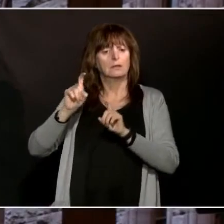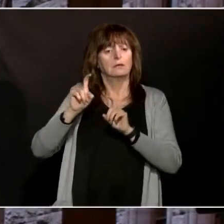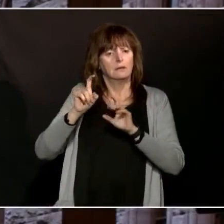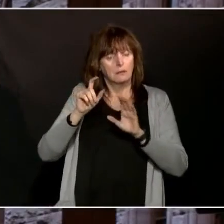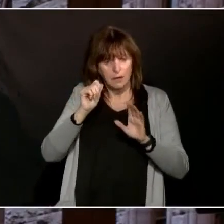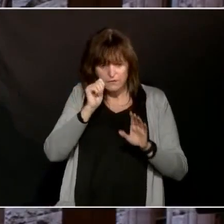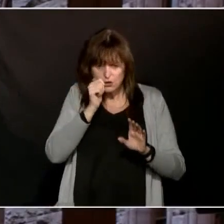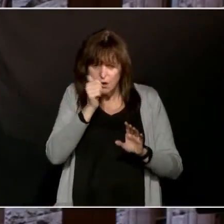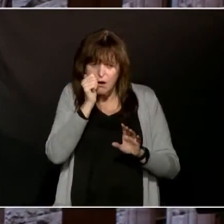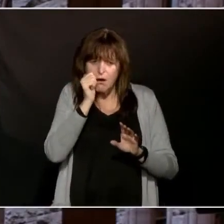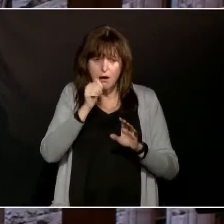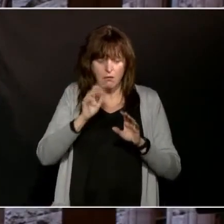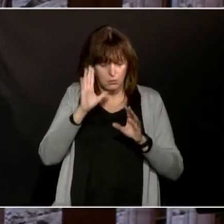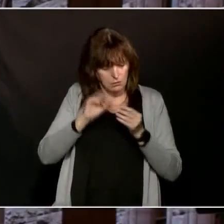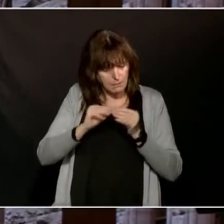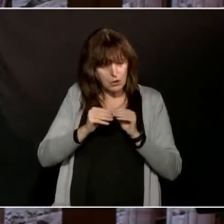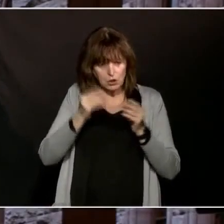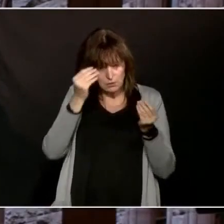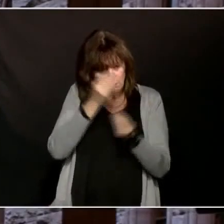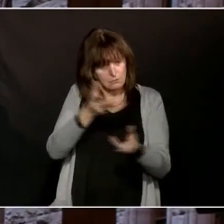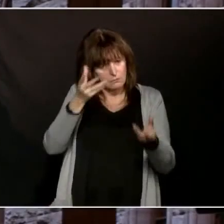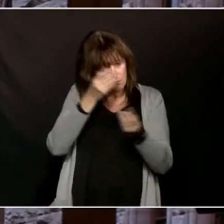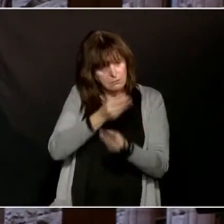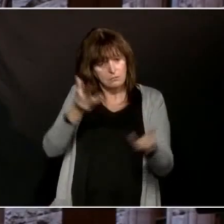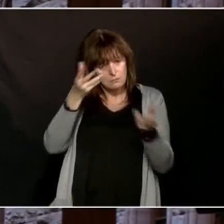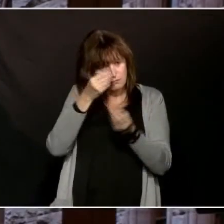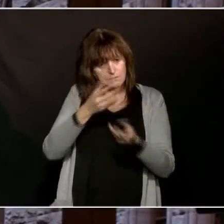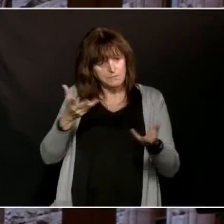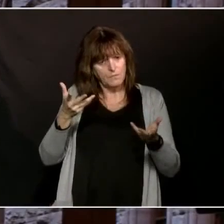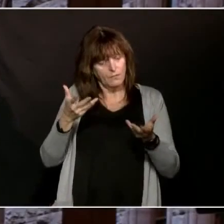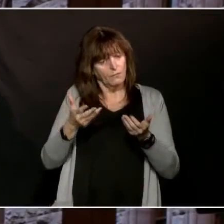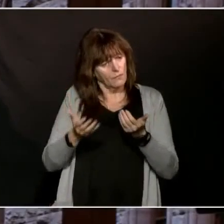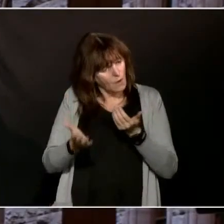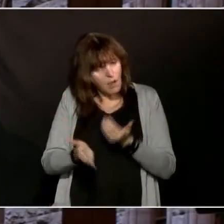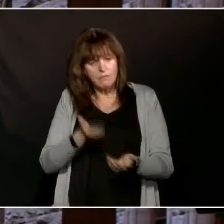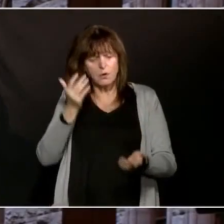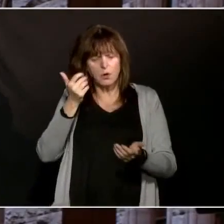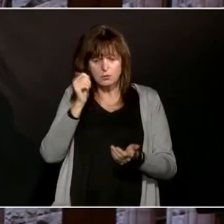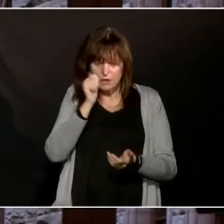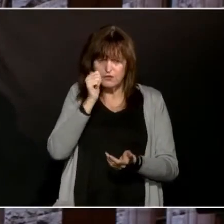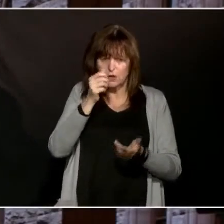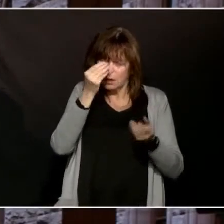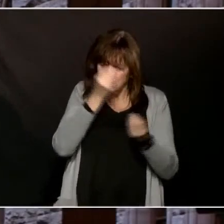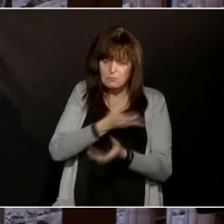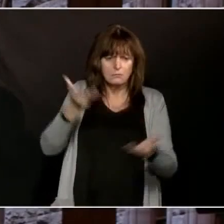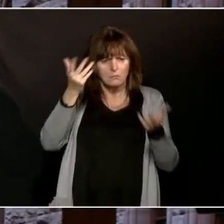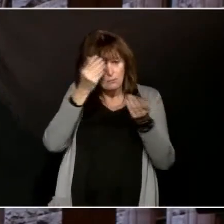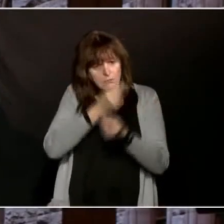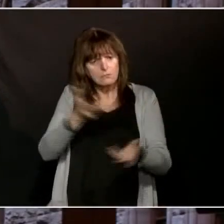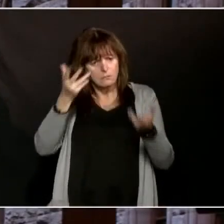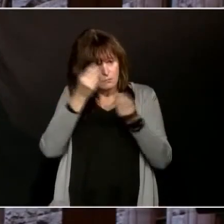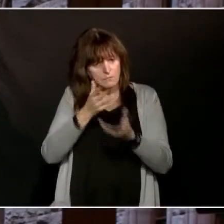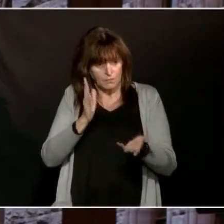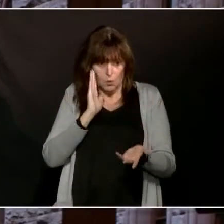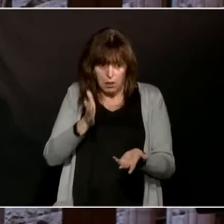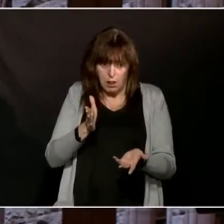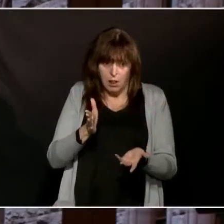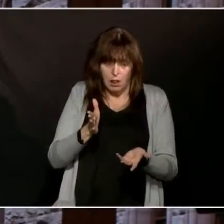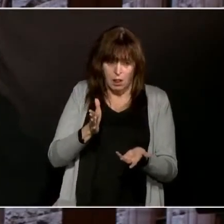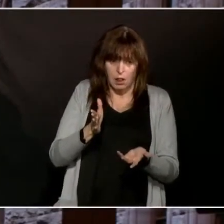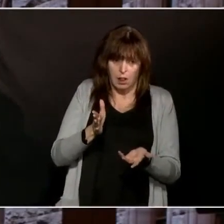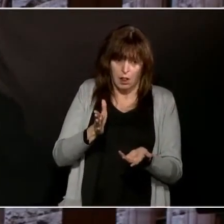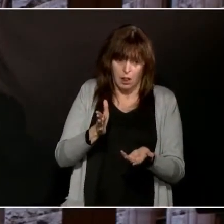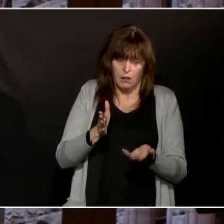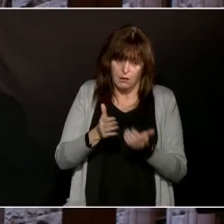is, and we'll have almost like a daily percent positivities as we get the system rolling. So we'll have some live time on that.